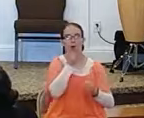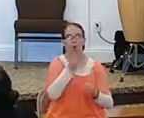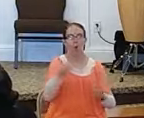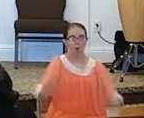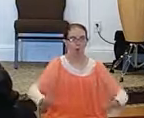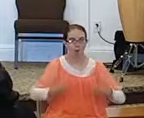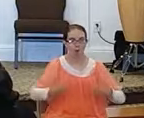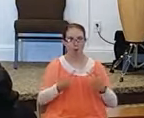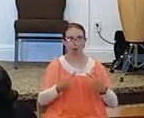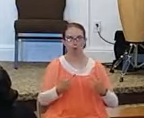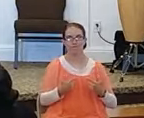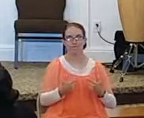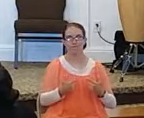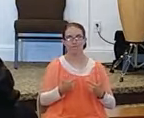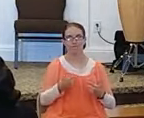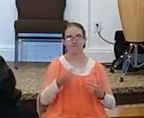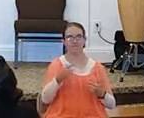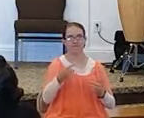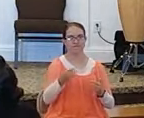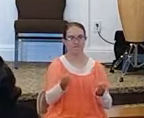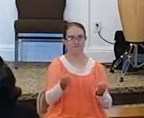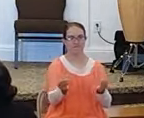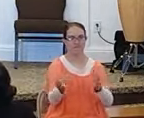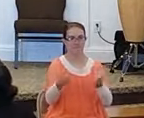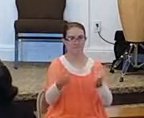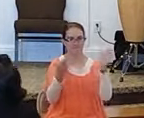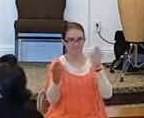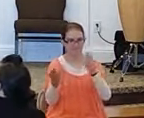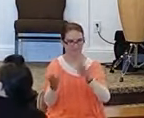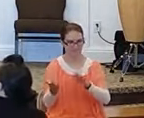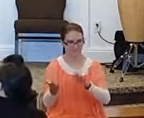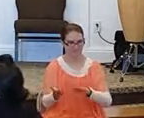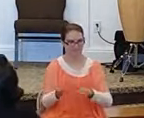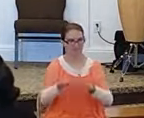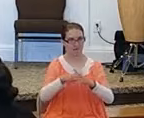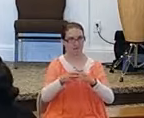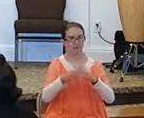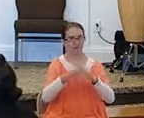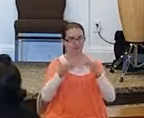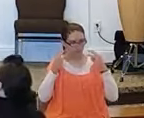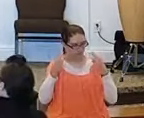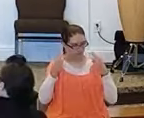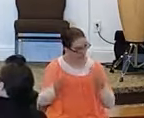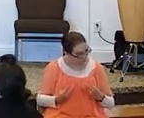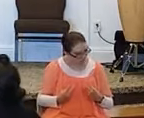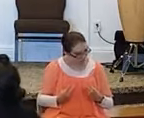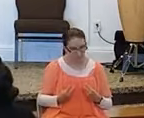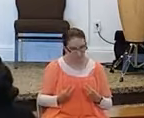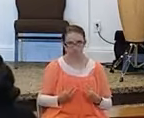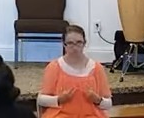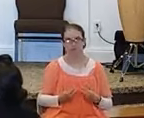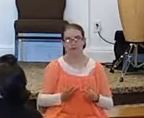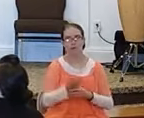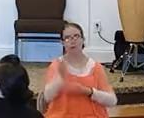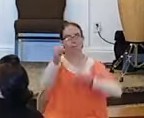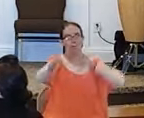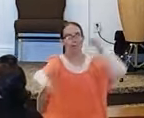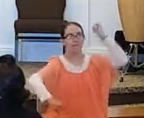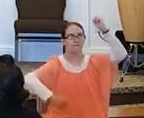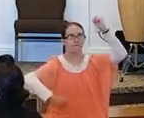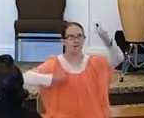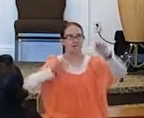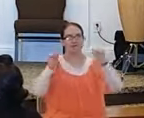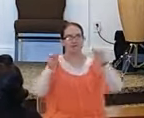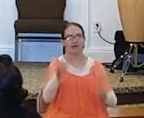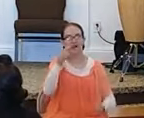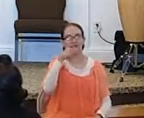is about worn out. That old life, amen, you're just beginning to get tired of it. And you're just going through the motions. Can